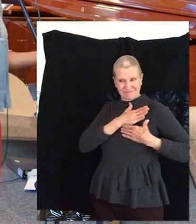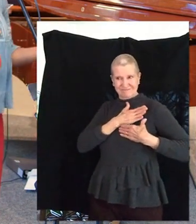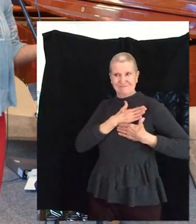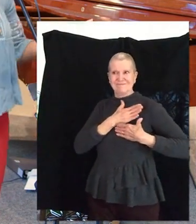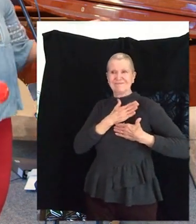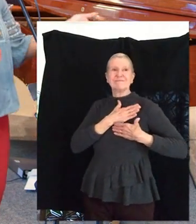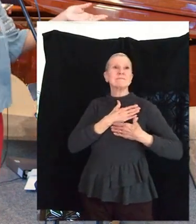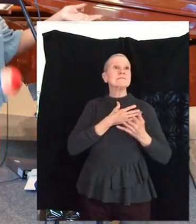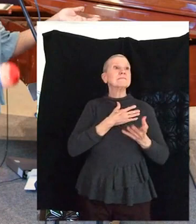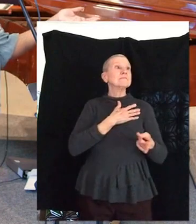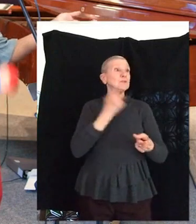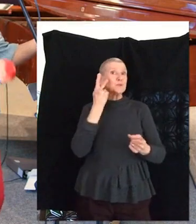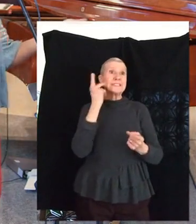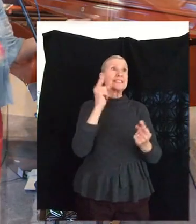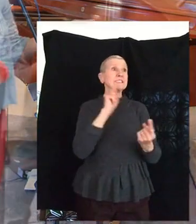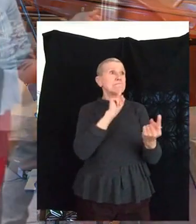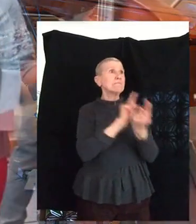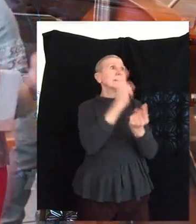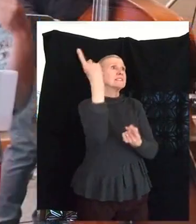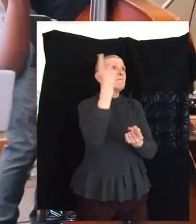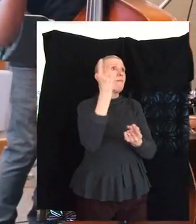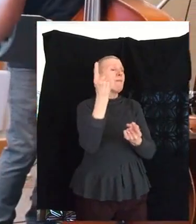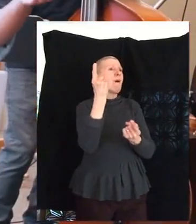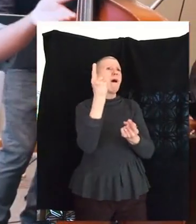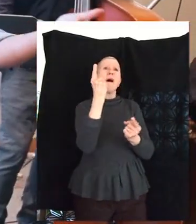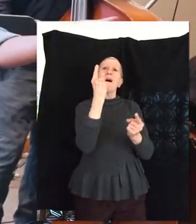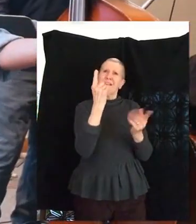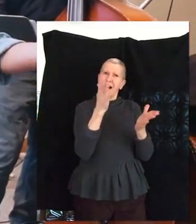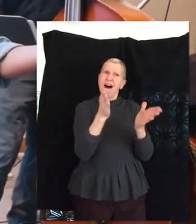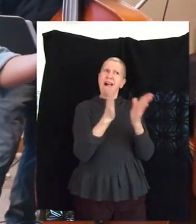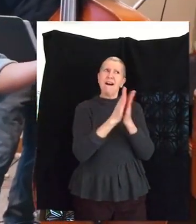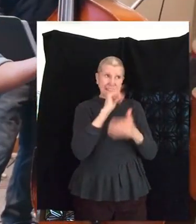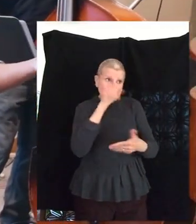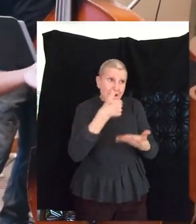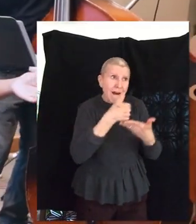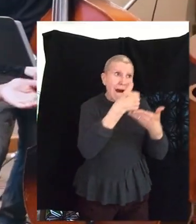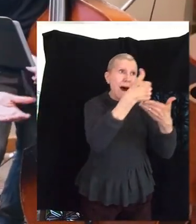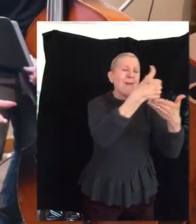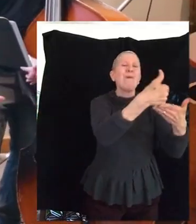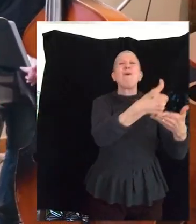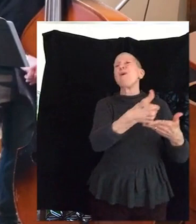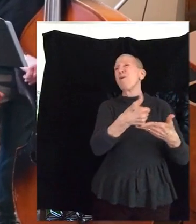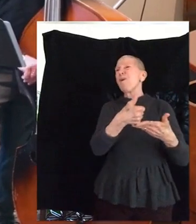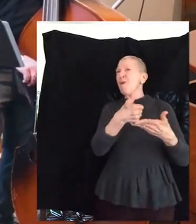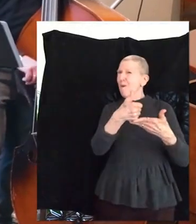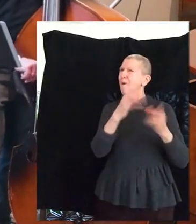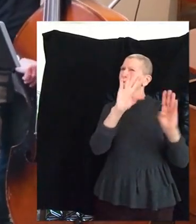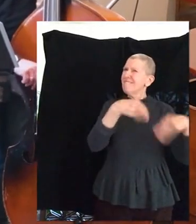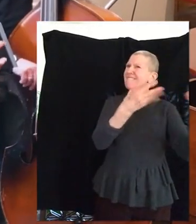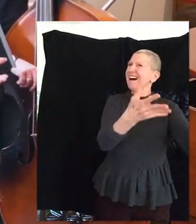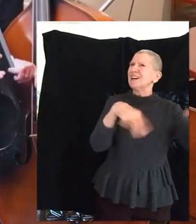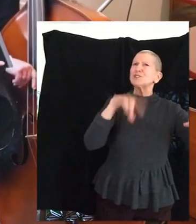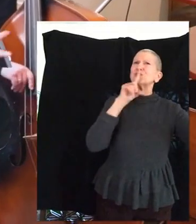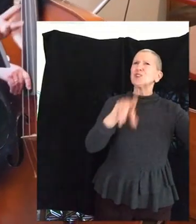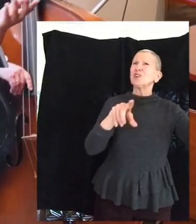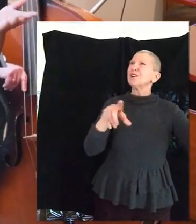Offering a hand to a stranger. Go now with God, go now with God.